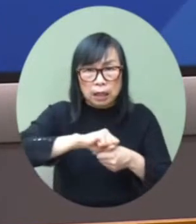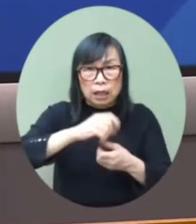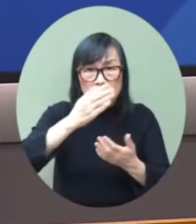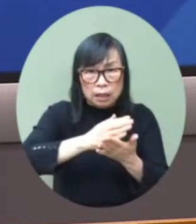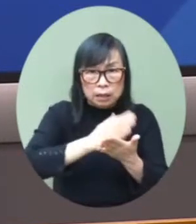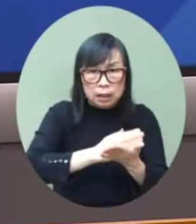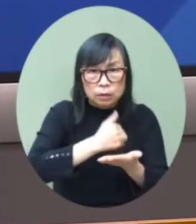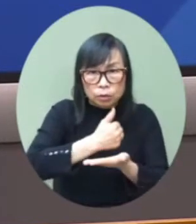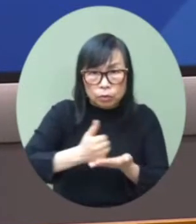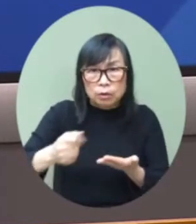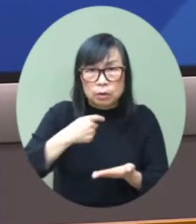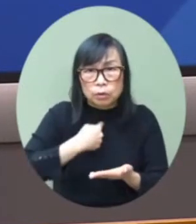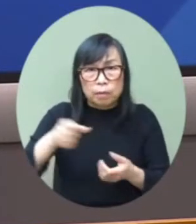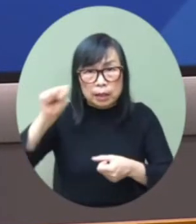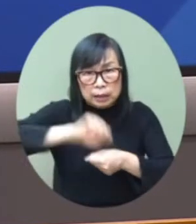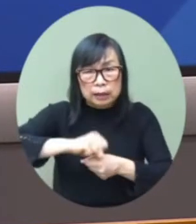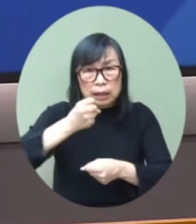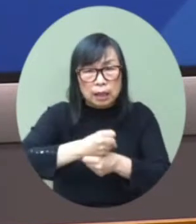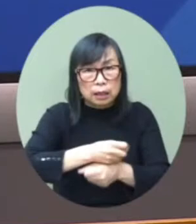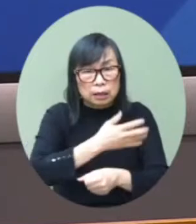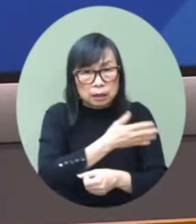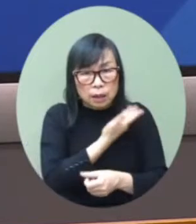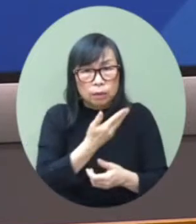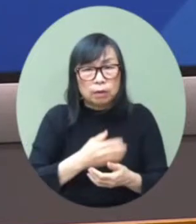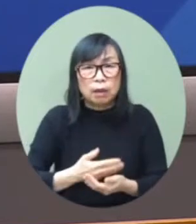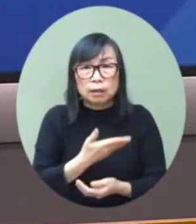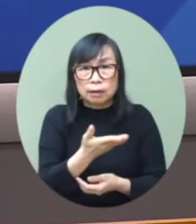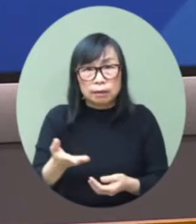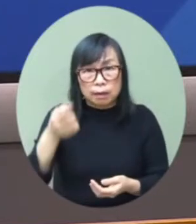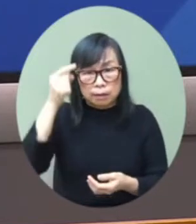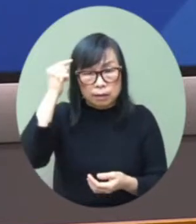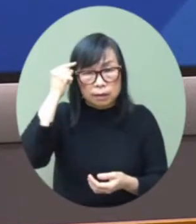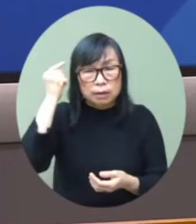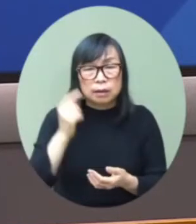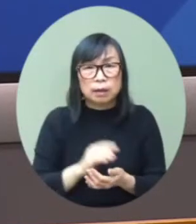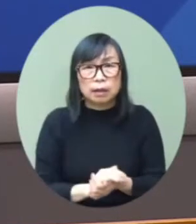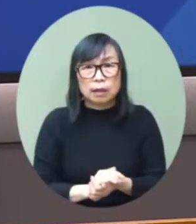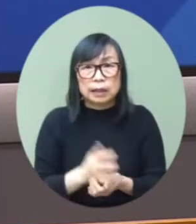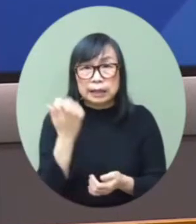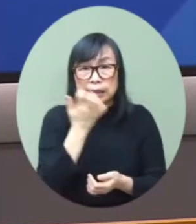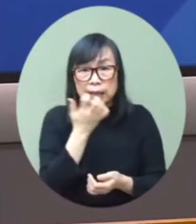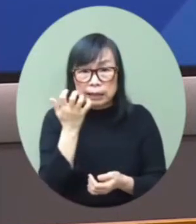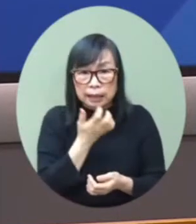on rationalization of procedures and adding more manpower.